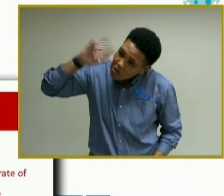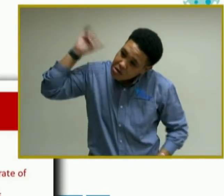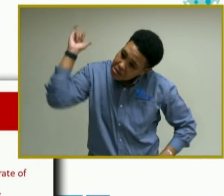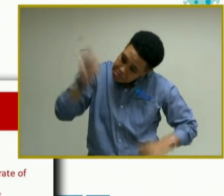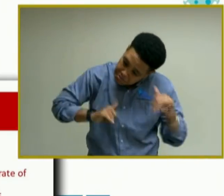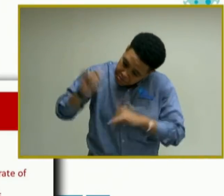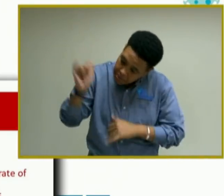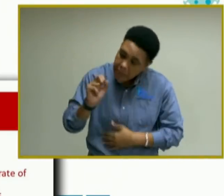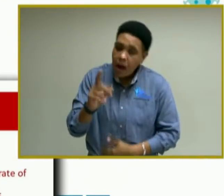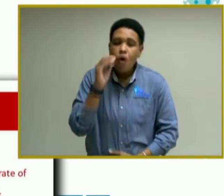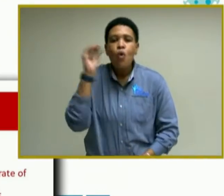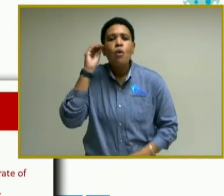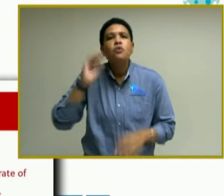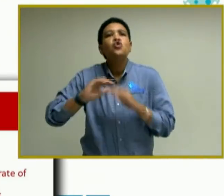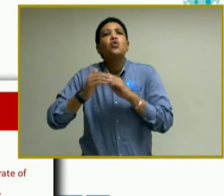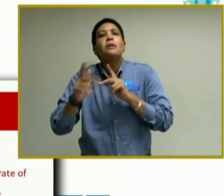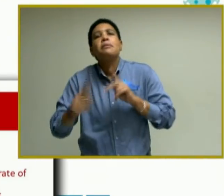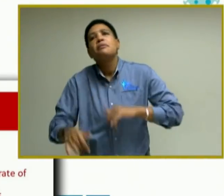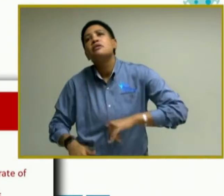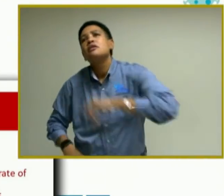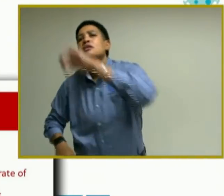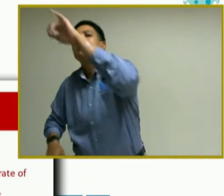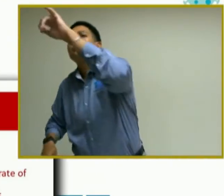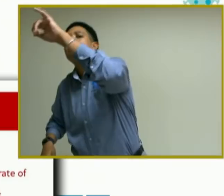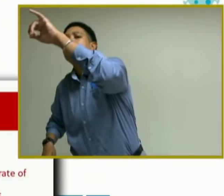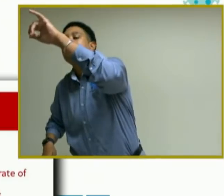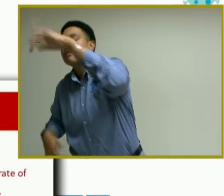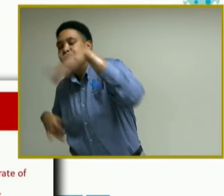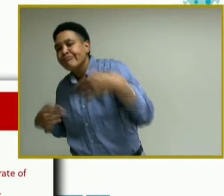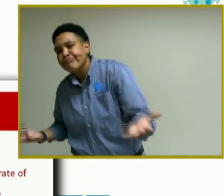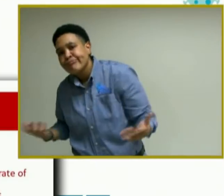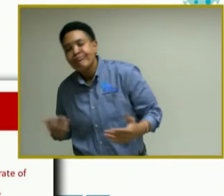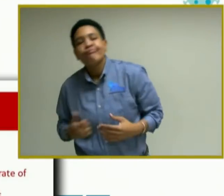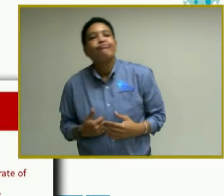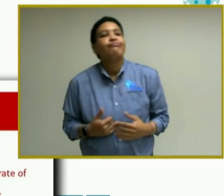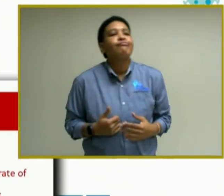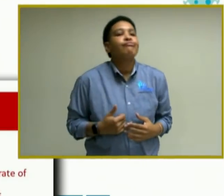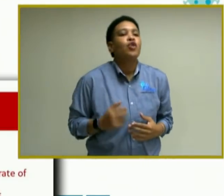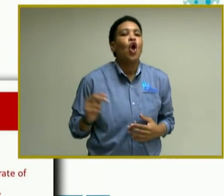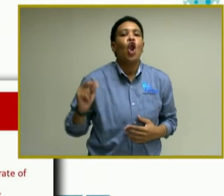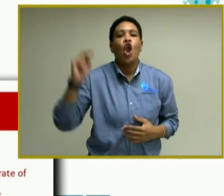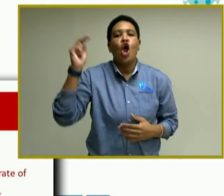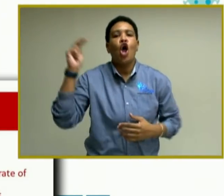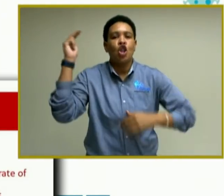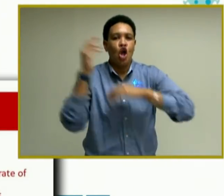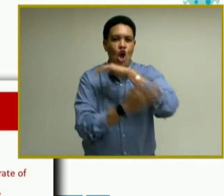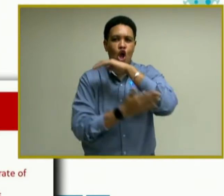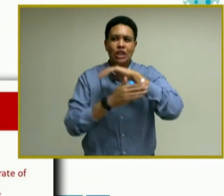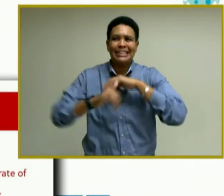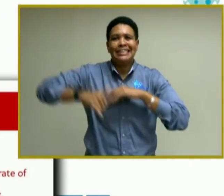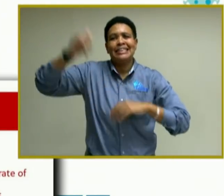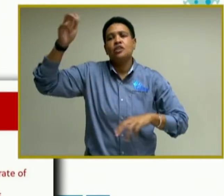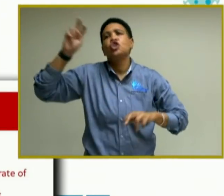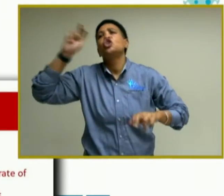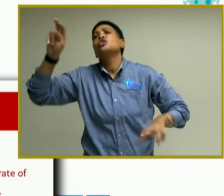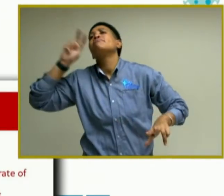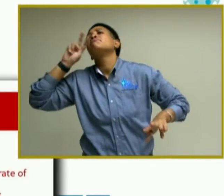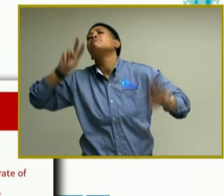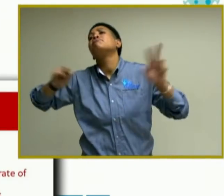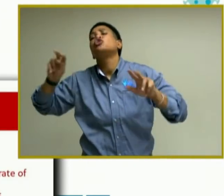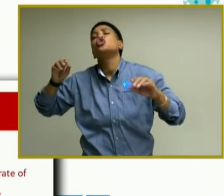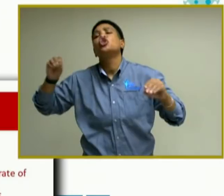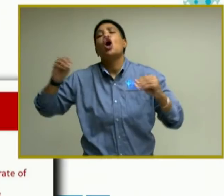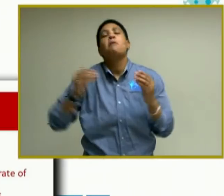back home, Jamaicans going to the northern countries to visit or to